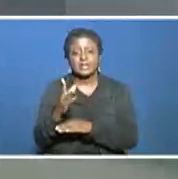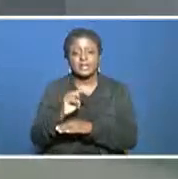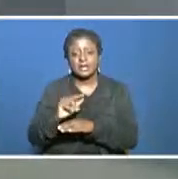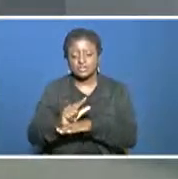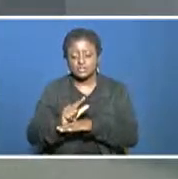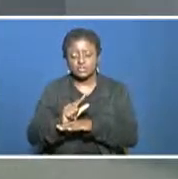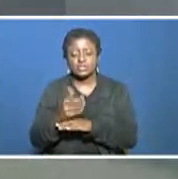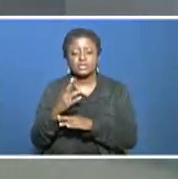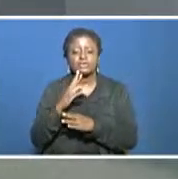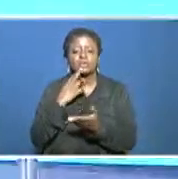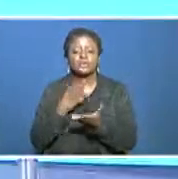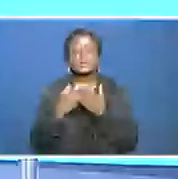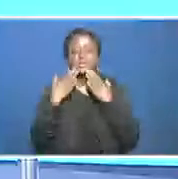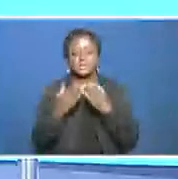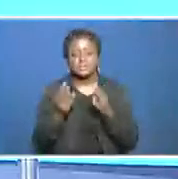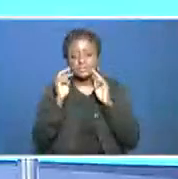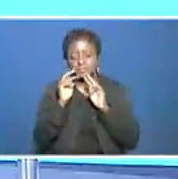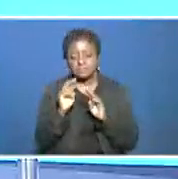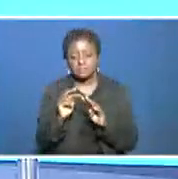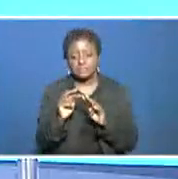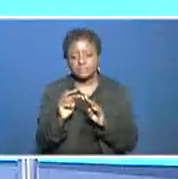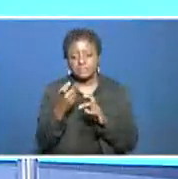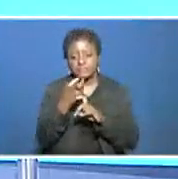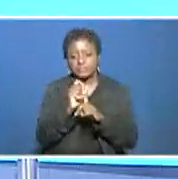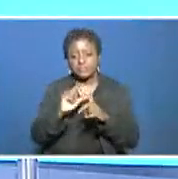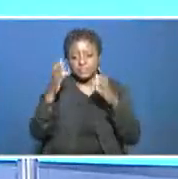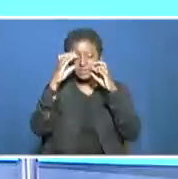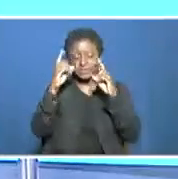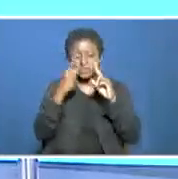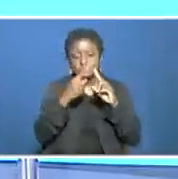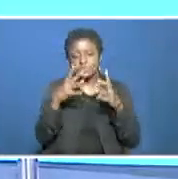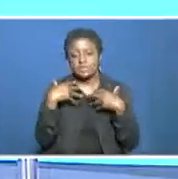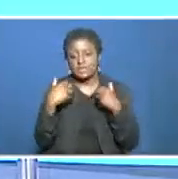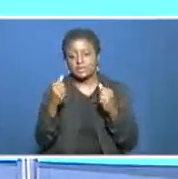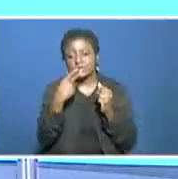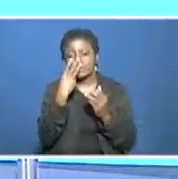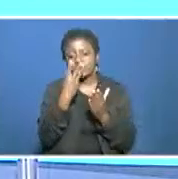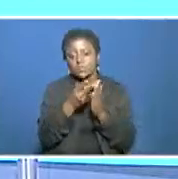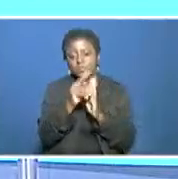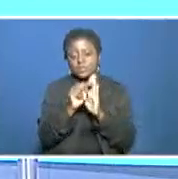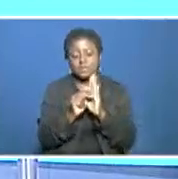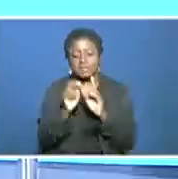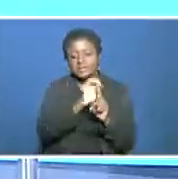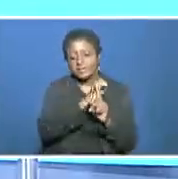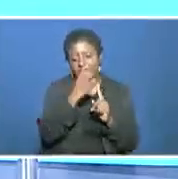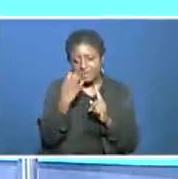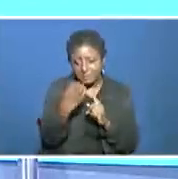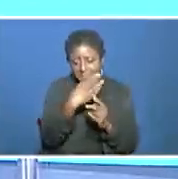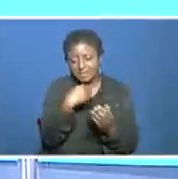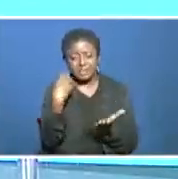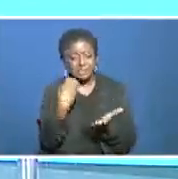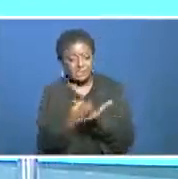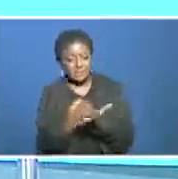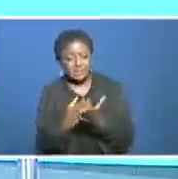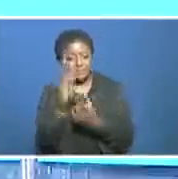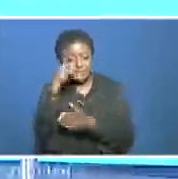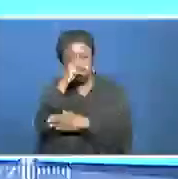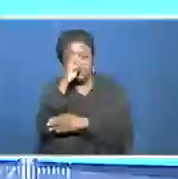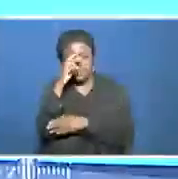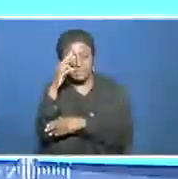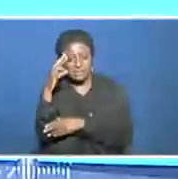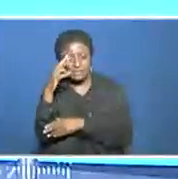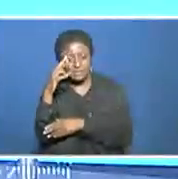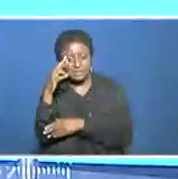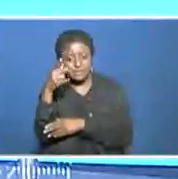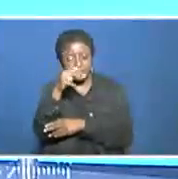Thanks so much for tuning in. From education to health and wellness, the environment and the economy, Prime Minister the Honorable Philip